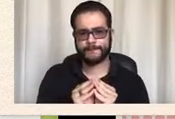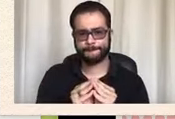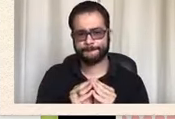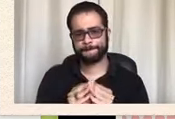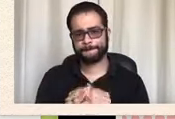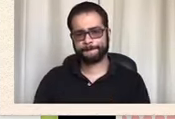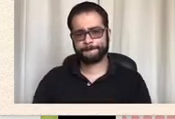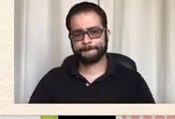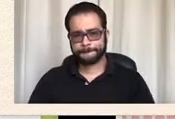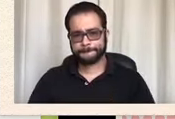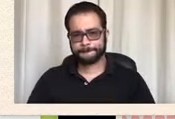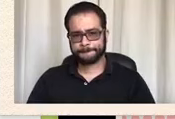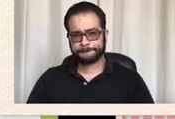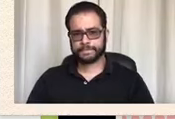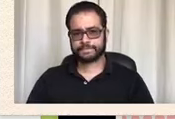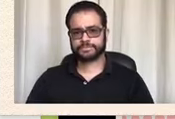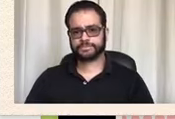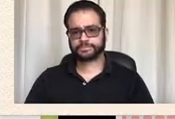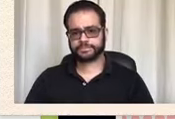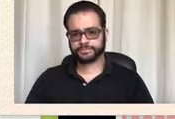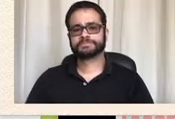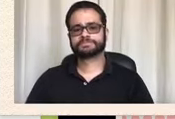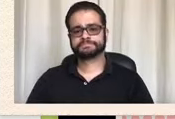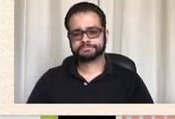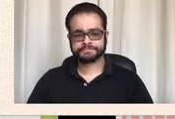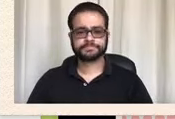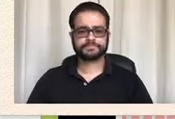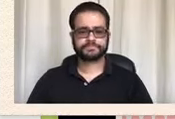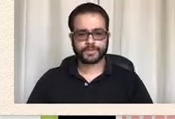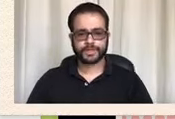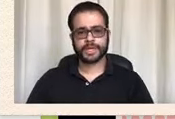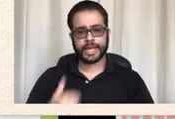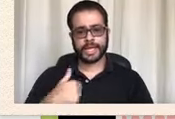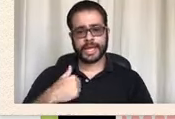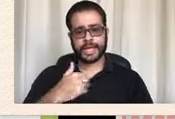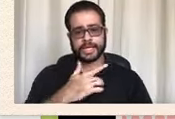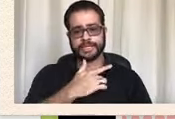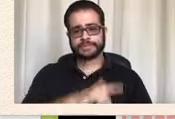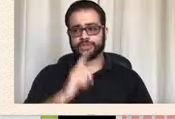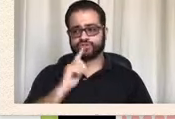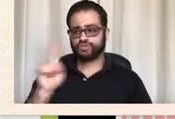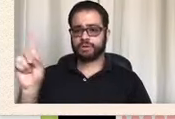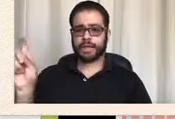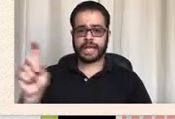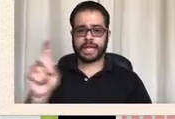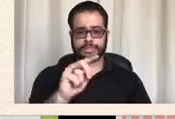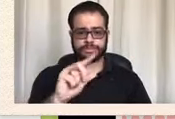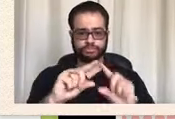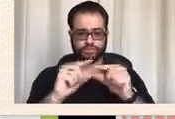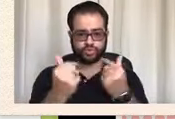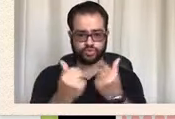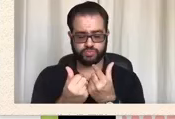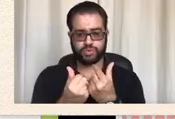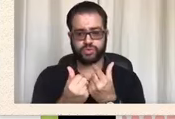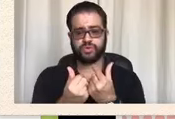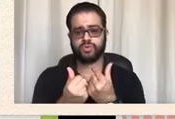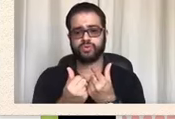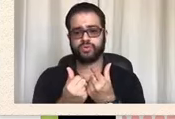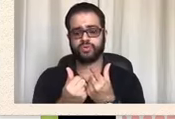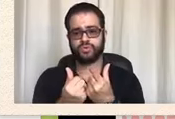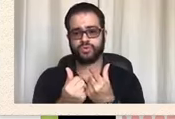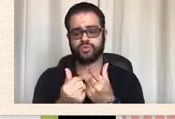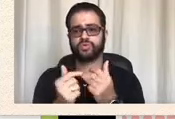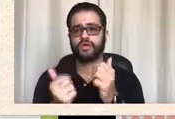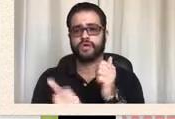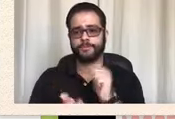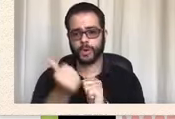Well, I tend to ask the group what it is. A lot of the topics come from maybe an issue